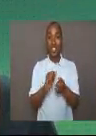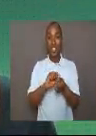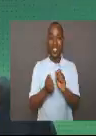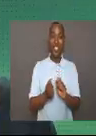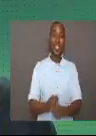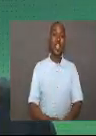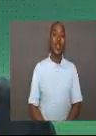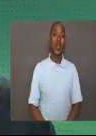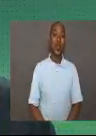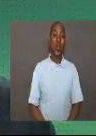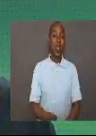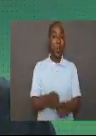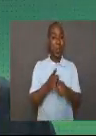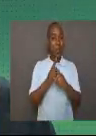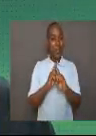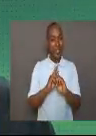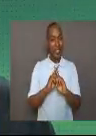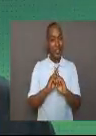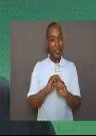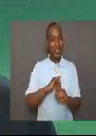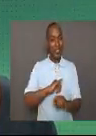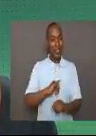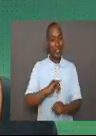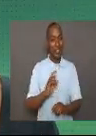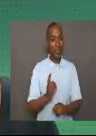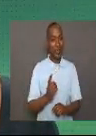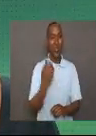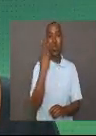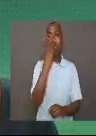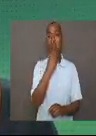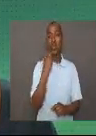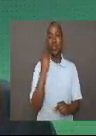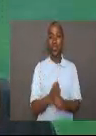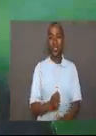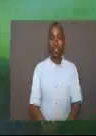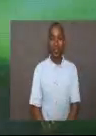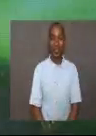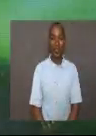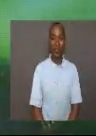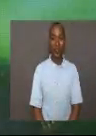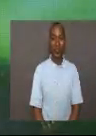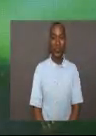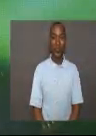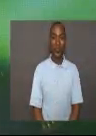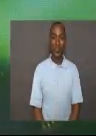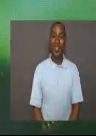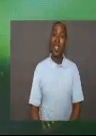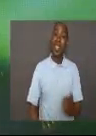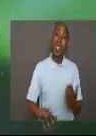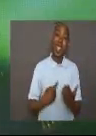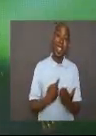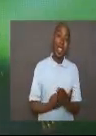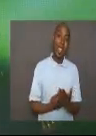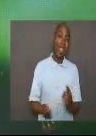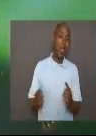If you answered all the questions correctly, well done. This brings us to